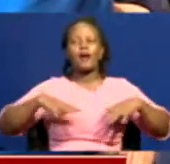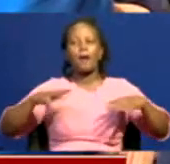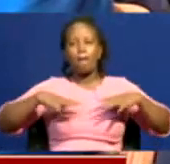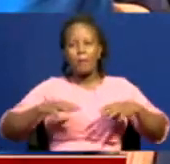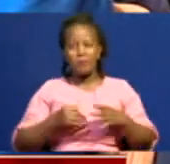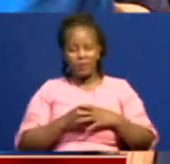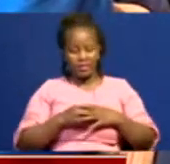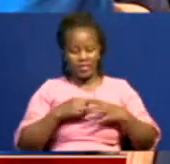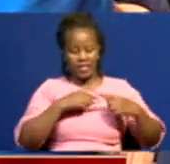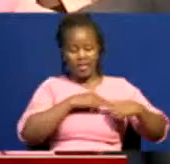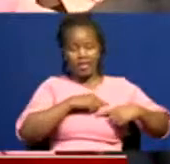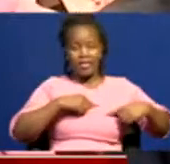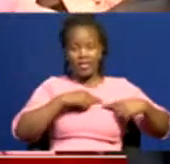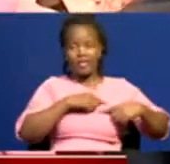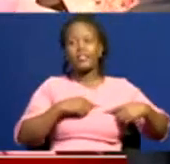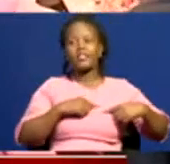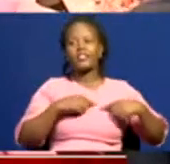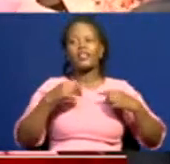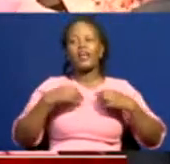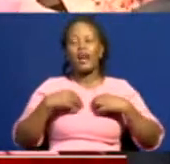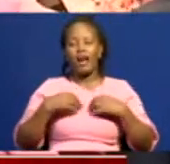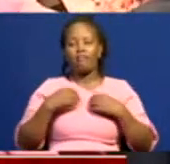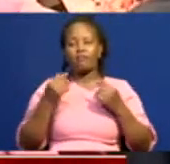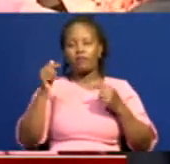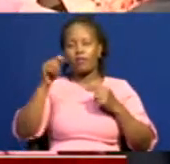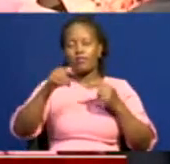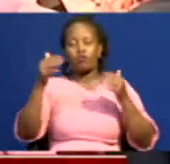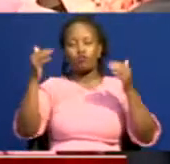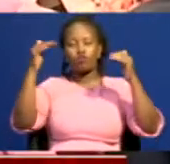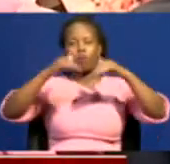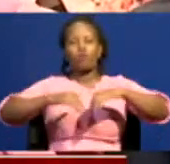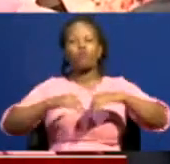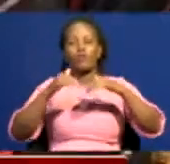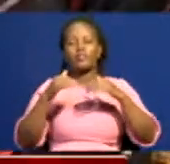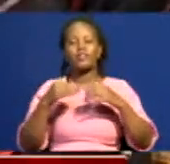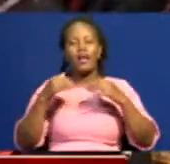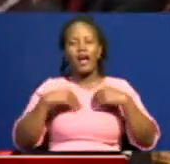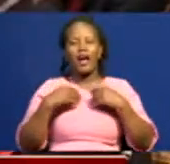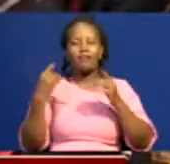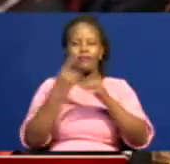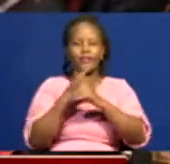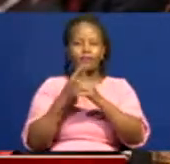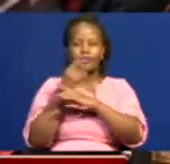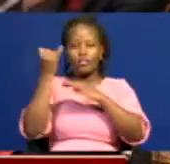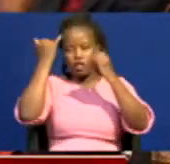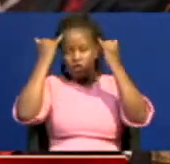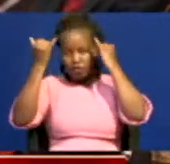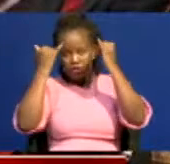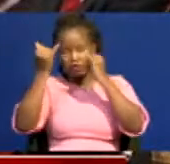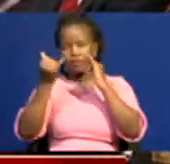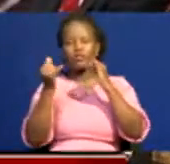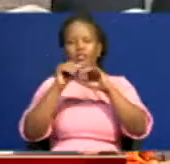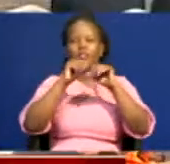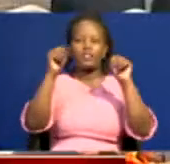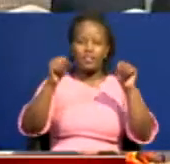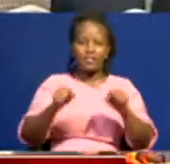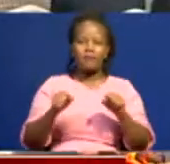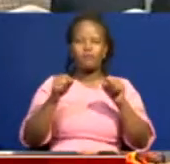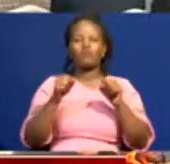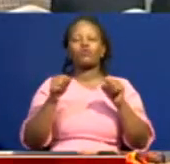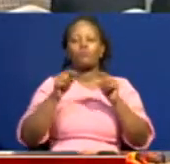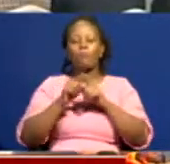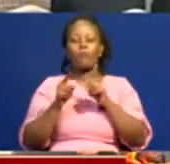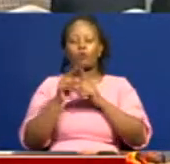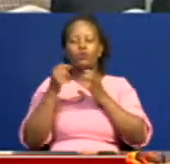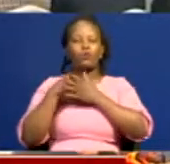the 2023 Kenya Innovation Week, a Commonwealth edition, are exploring innovation systems' key actors, potential for